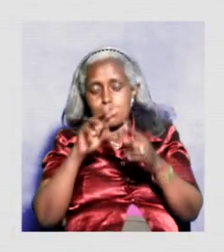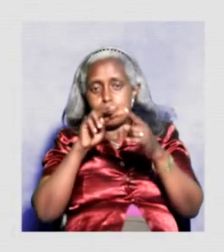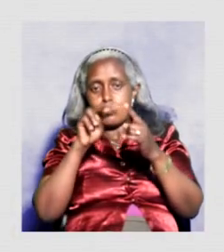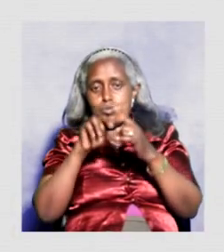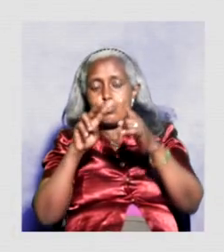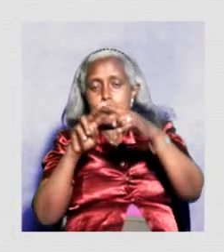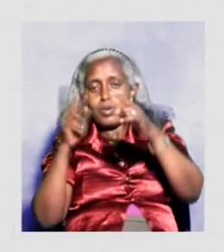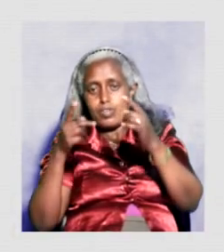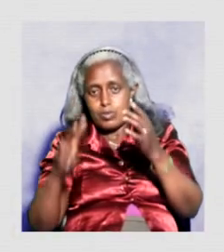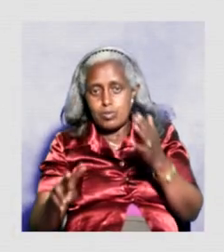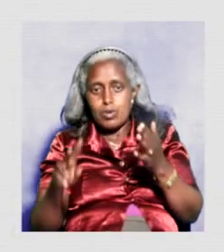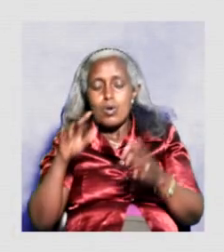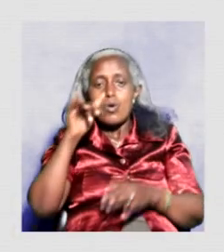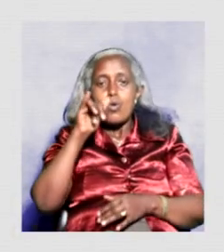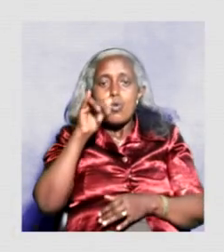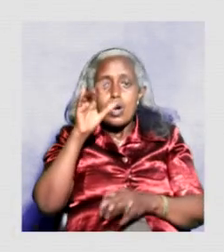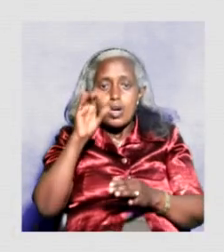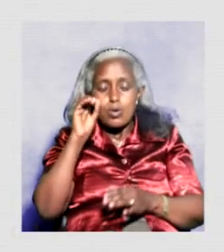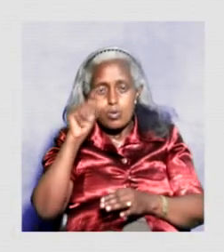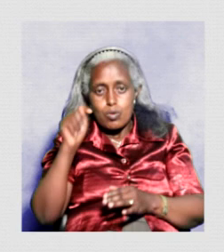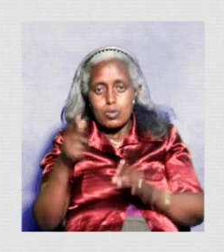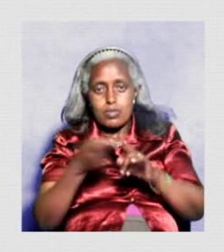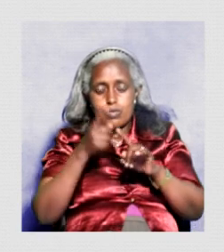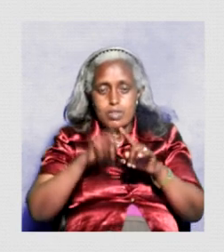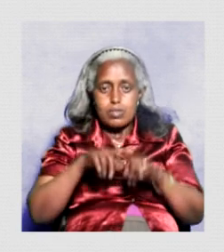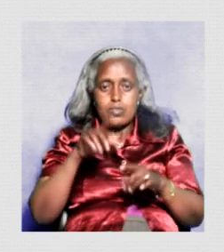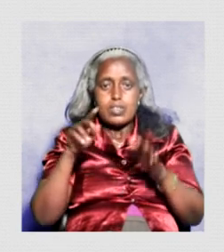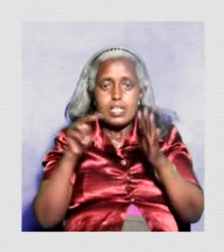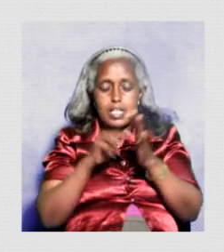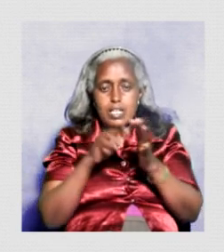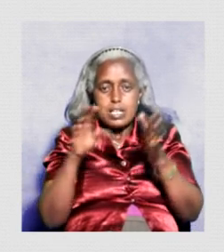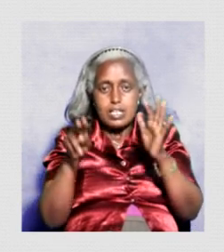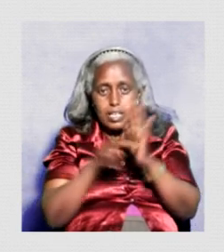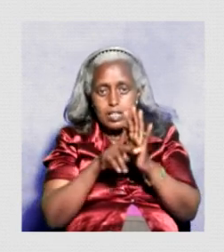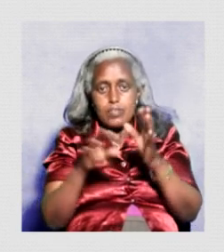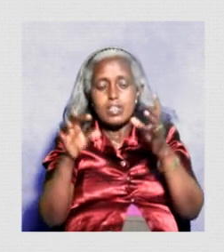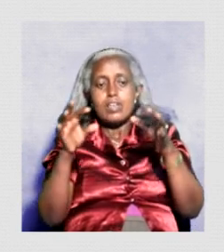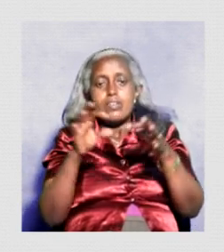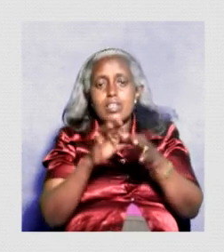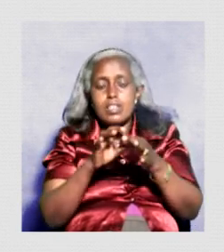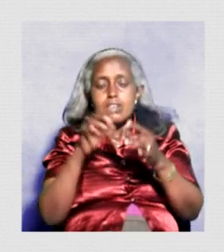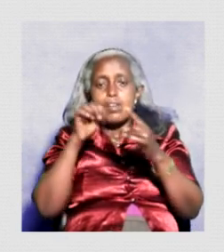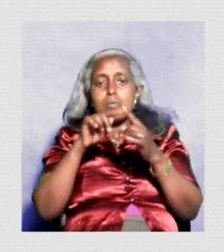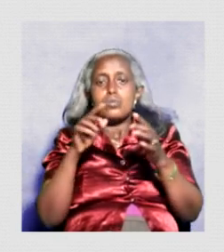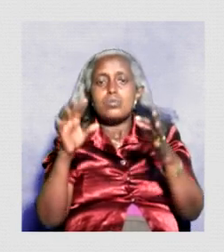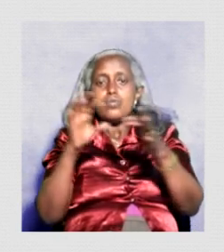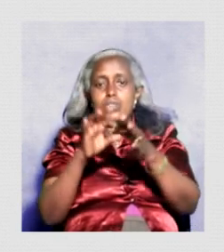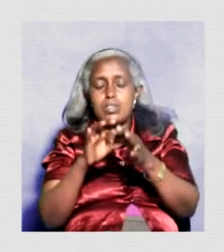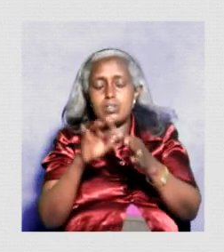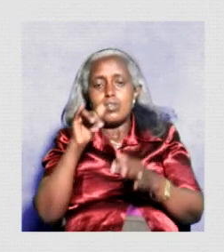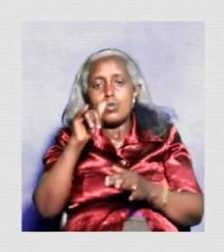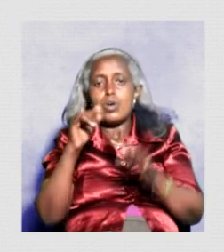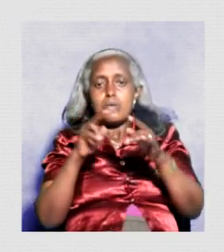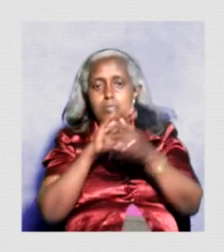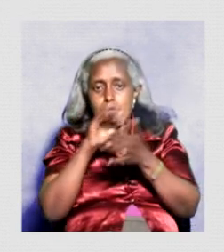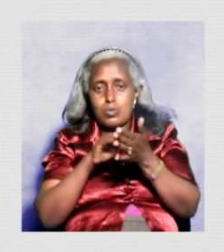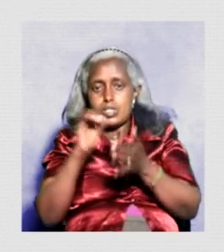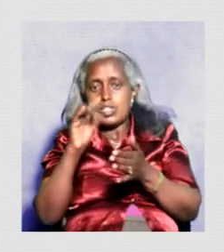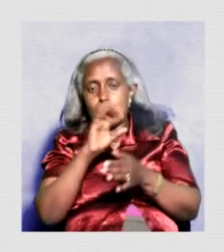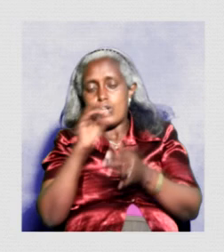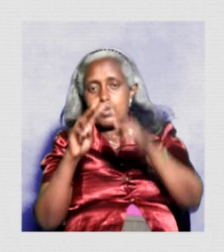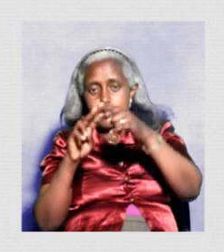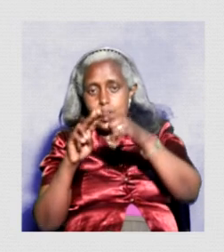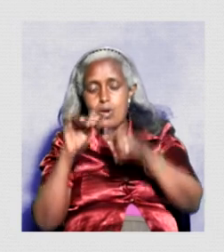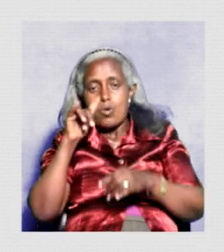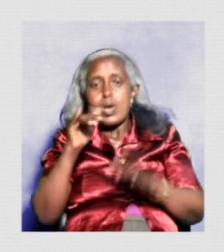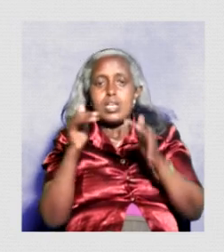Y cot inverse of x is defined on -infinity up to infinity, and y is between 0 and pi.